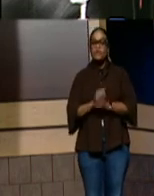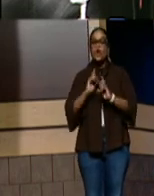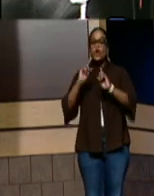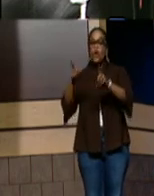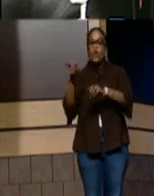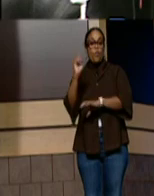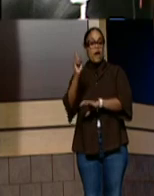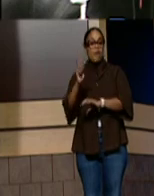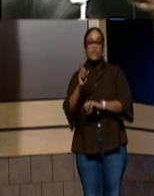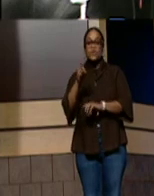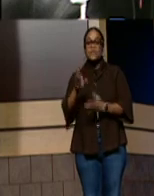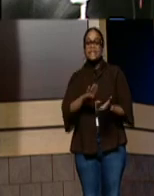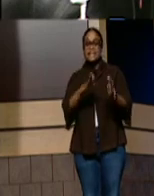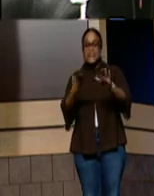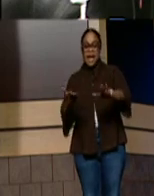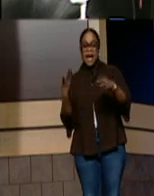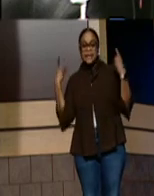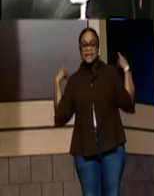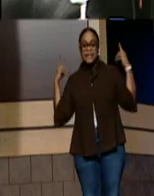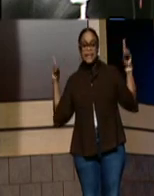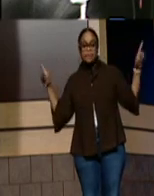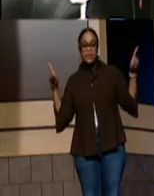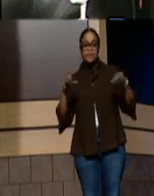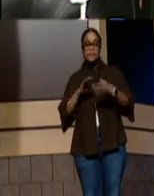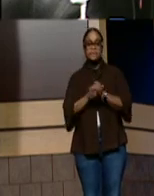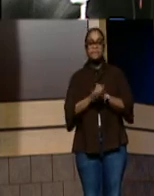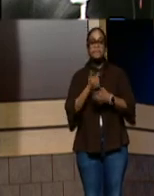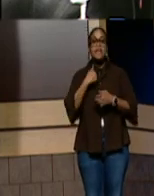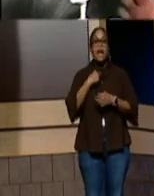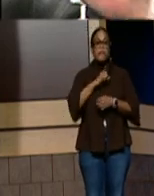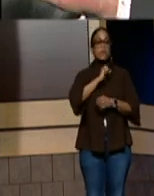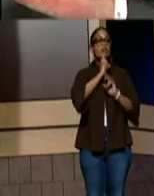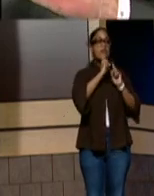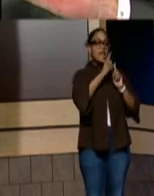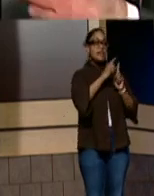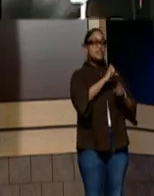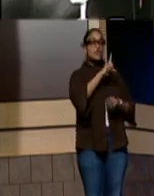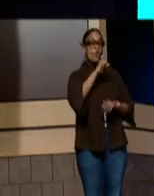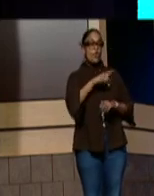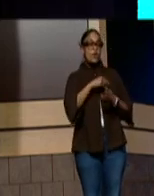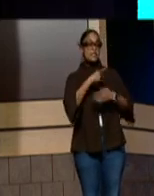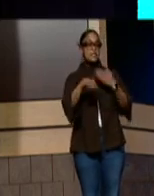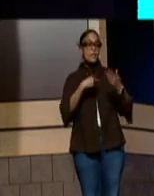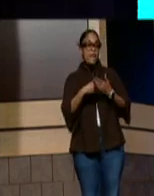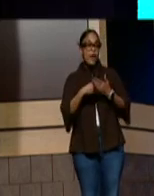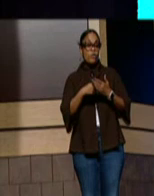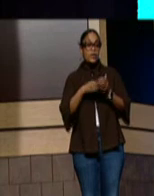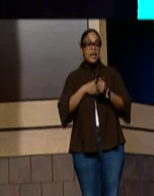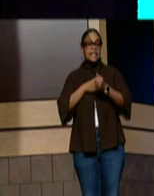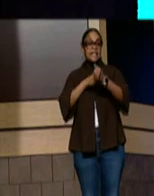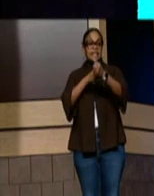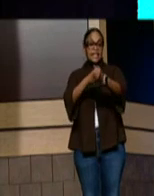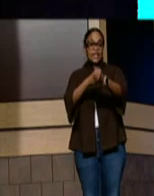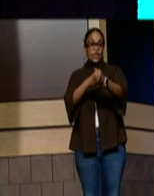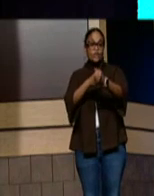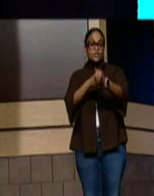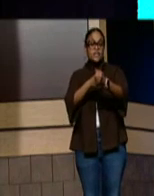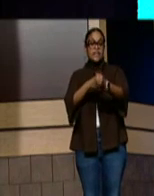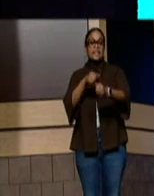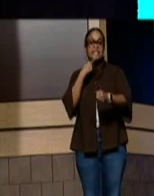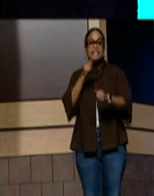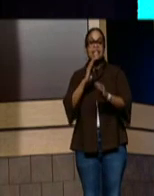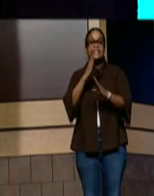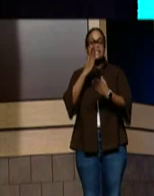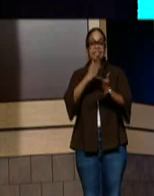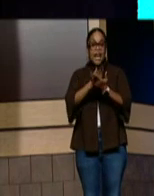die. And when, I'm going to answer your question about when they said the guidance of our governor that said, shut down the church. We were getting